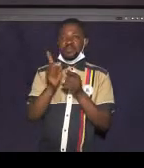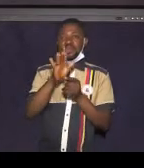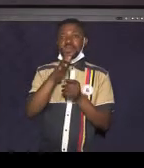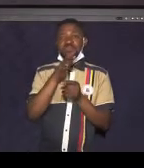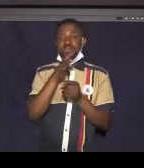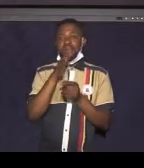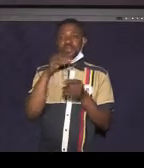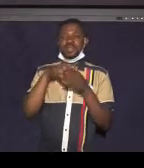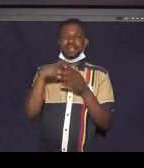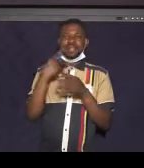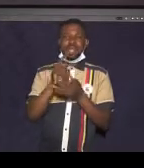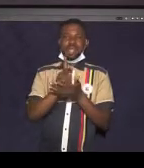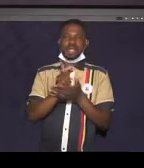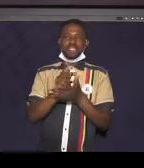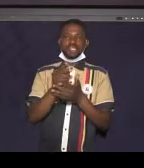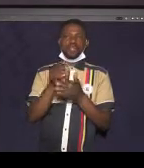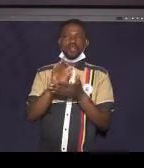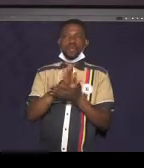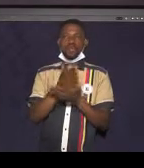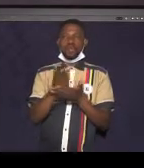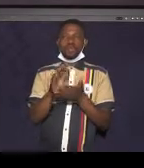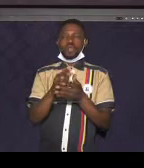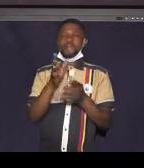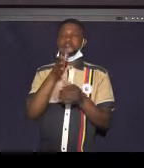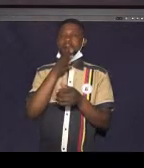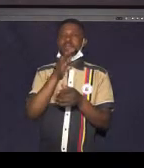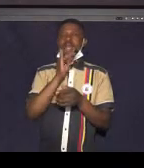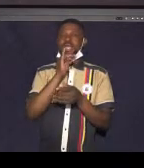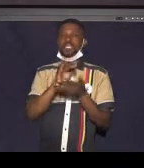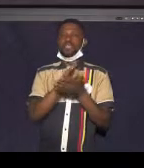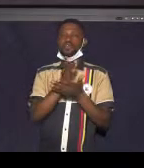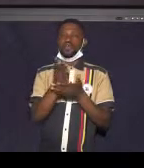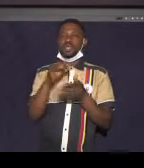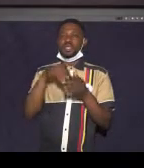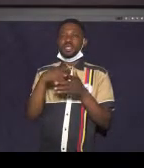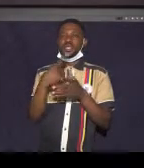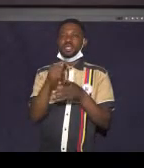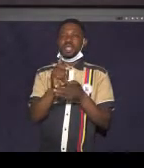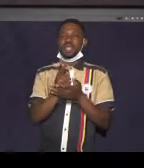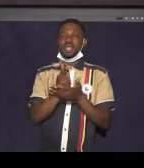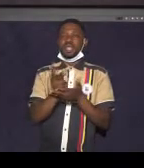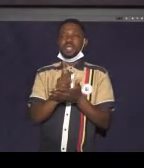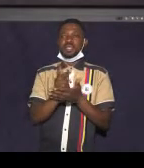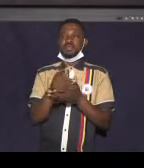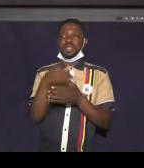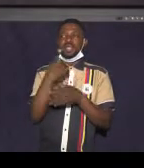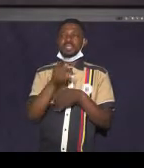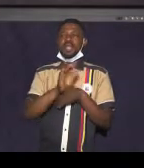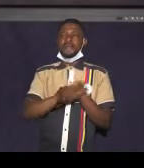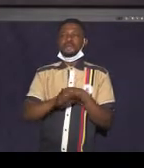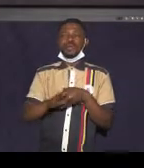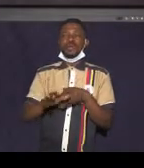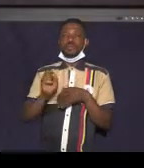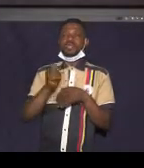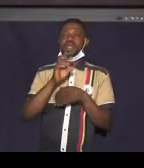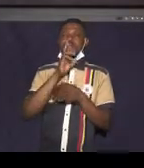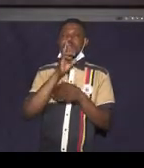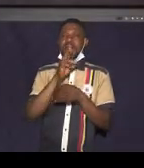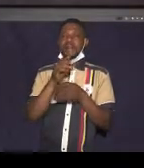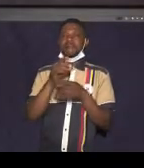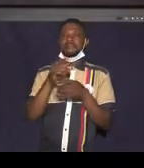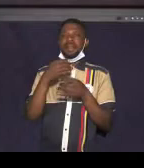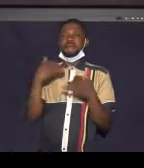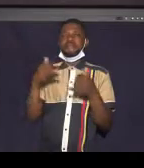in the kitchen cooking. Okay, mother is cooking in the kitchen. The pupils are playing in the